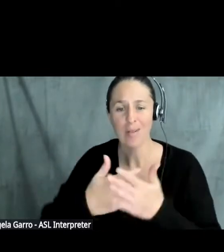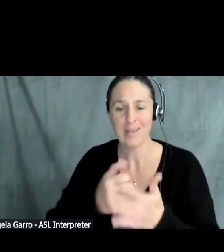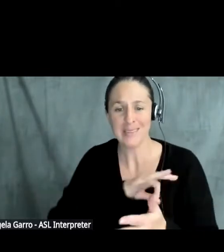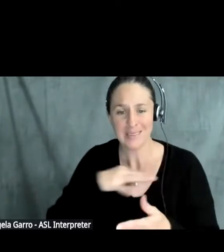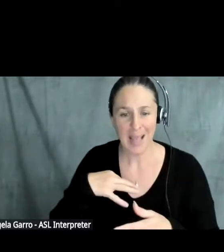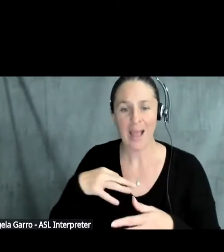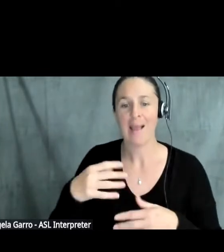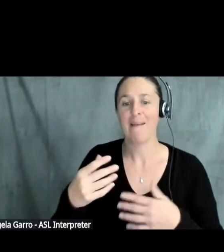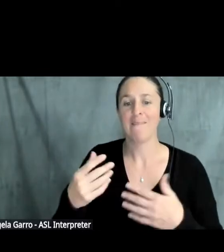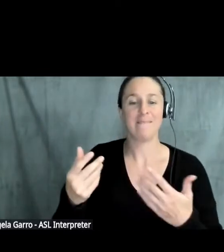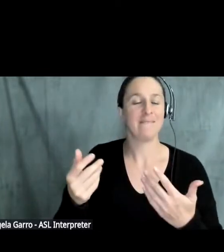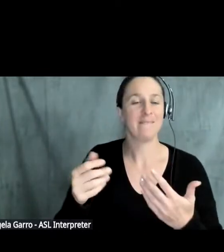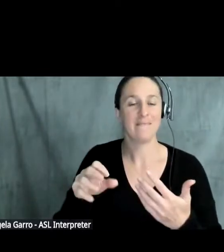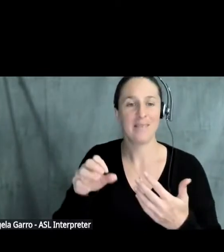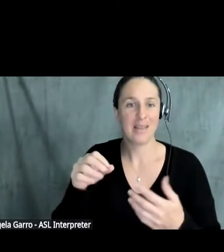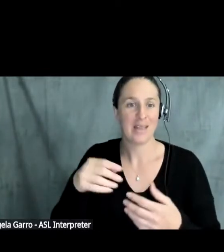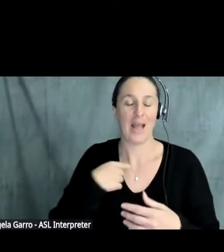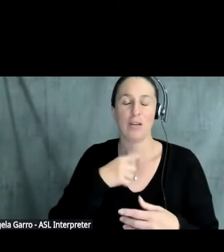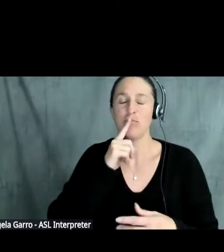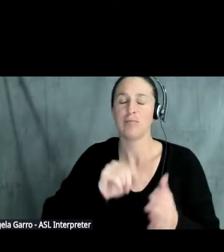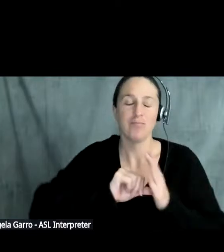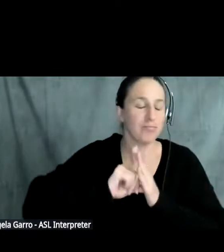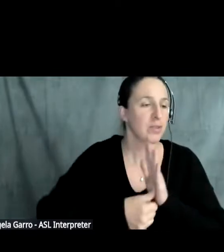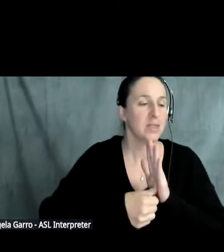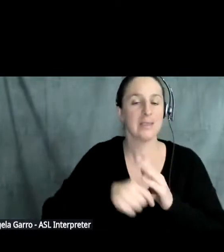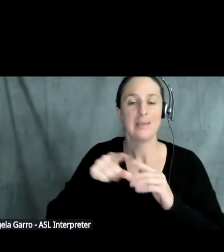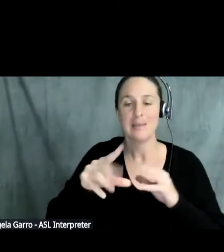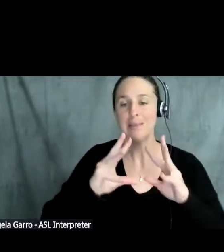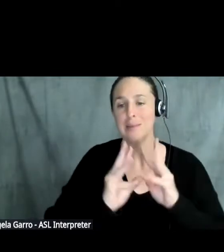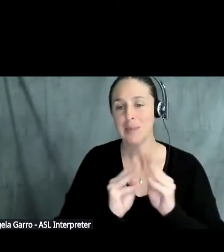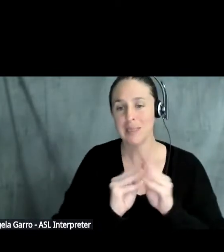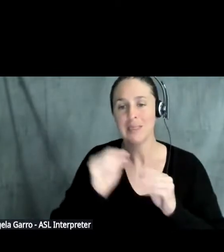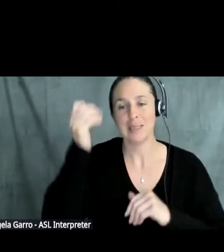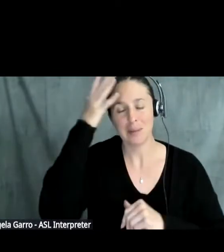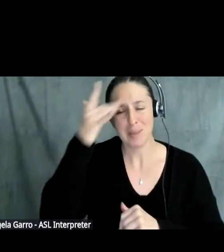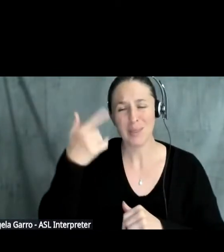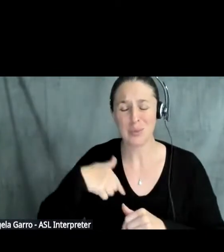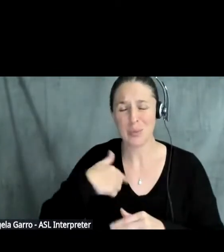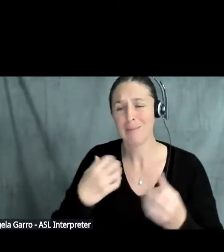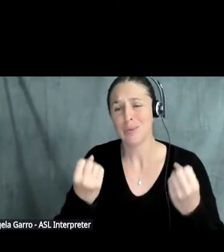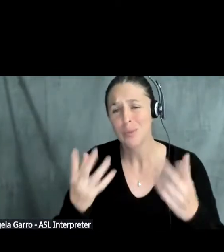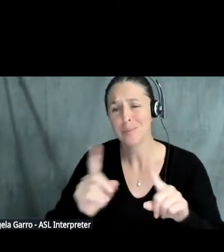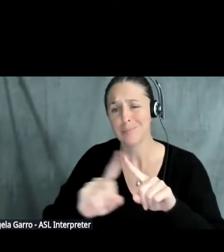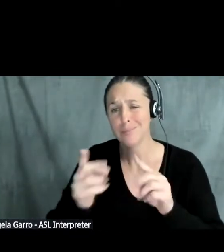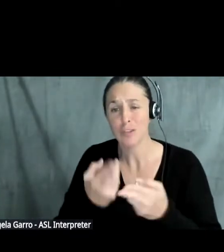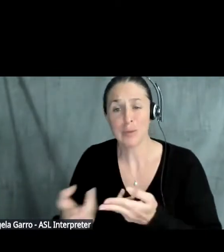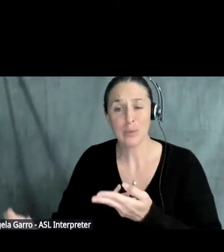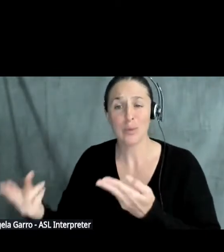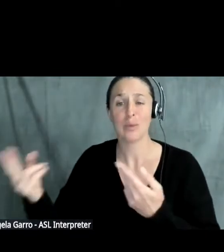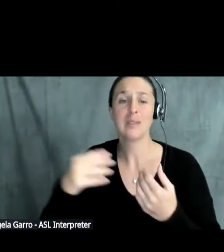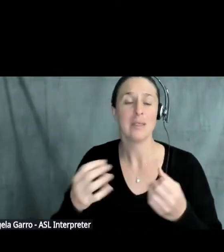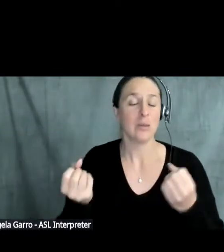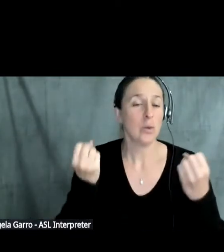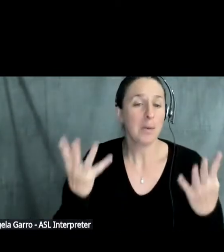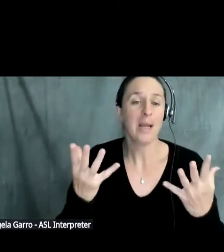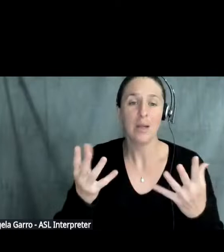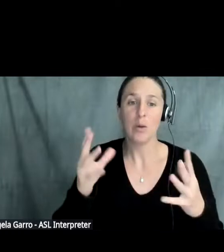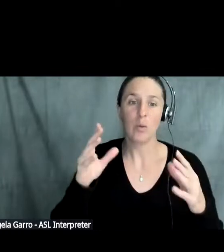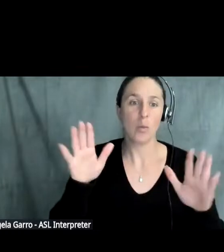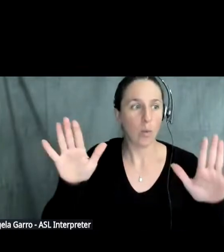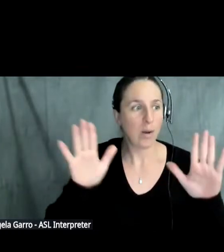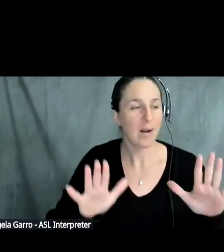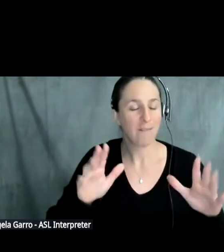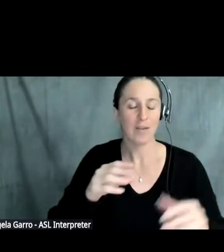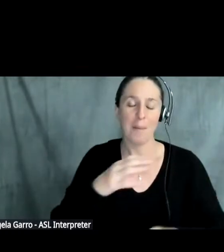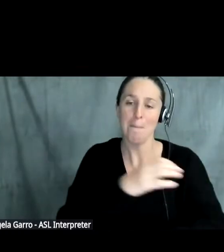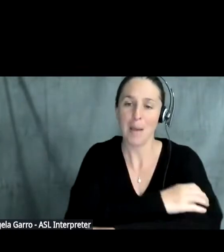impressed with that meeting because we have so many resources and so many wonderful, powerful people who know what they're